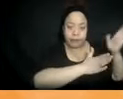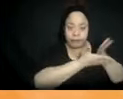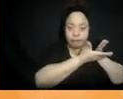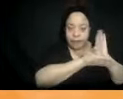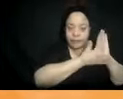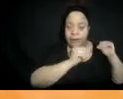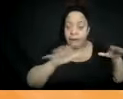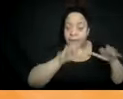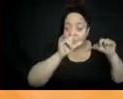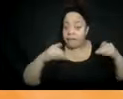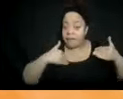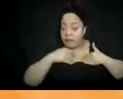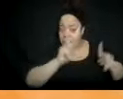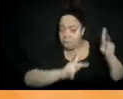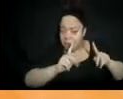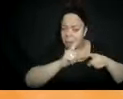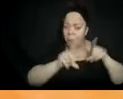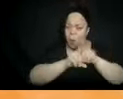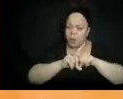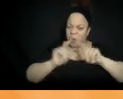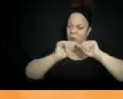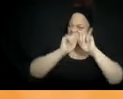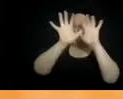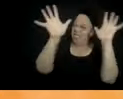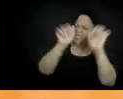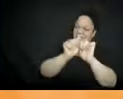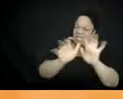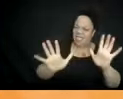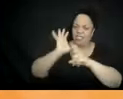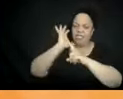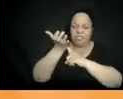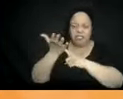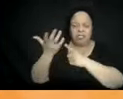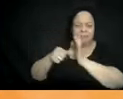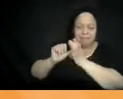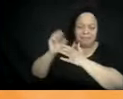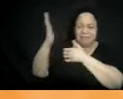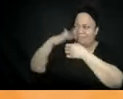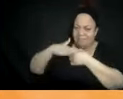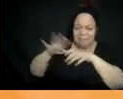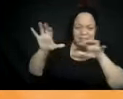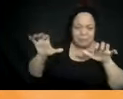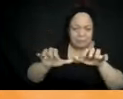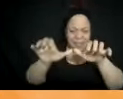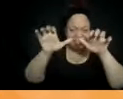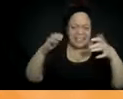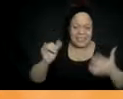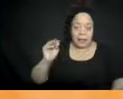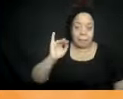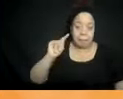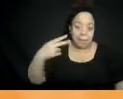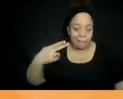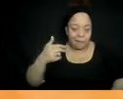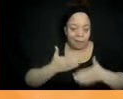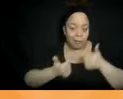and myths through which youth generally and especially youth of color come to be viewed as generally criminal